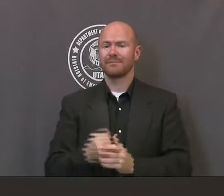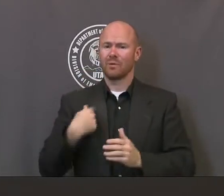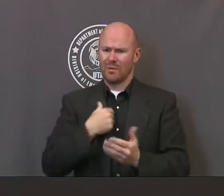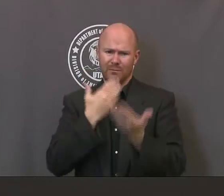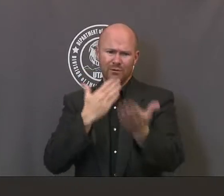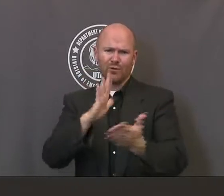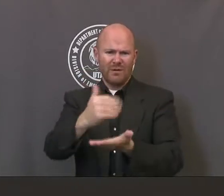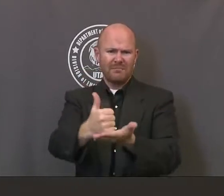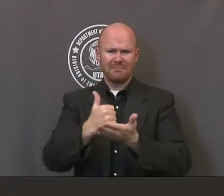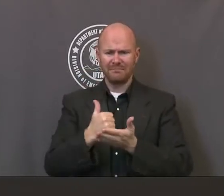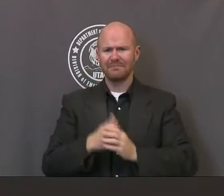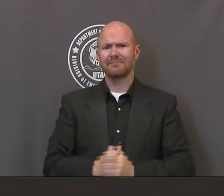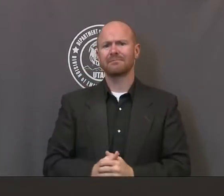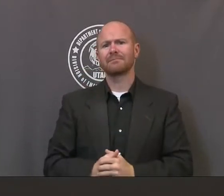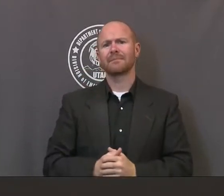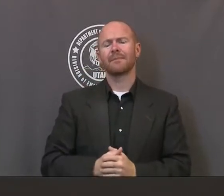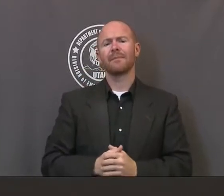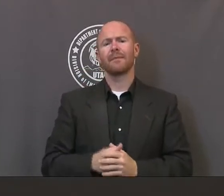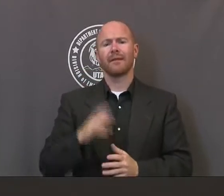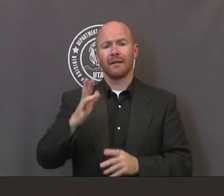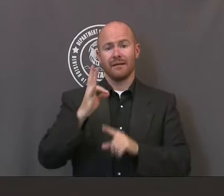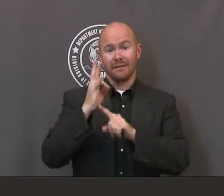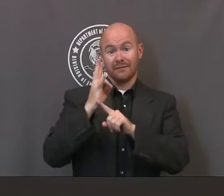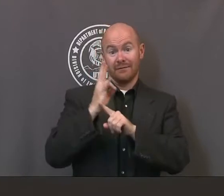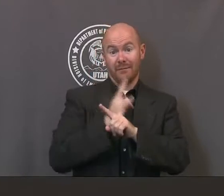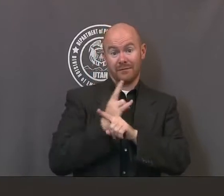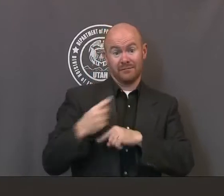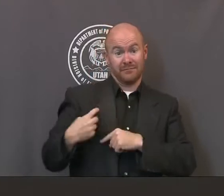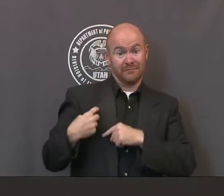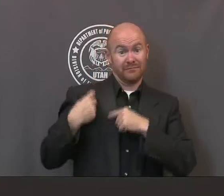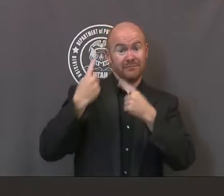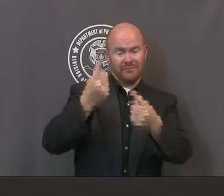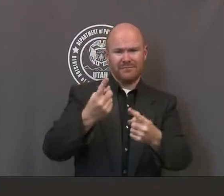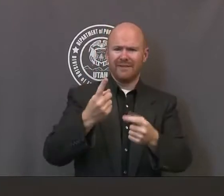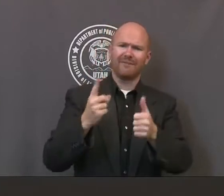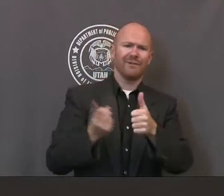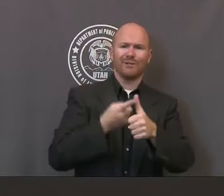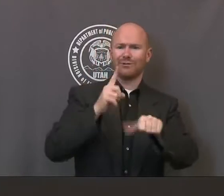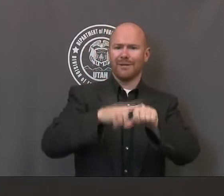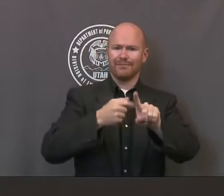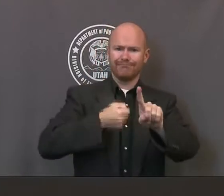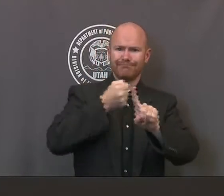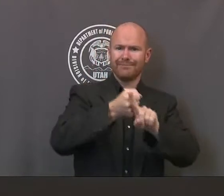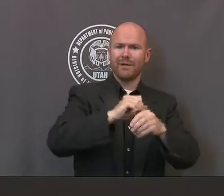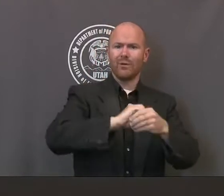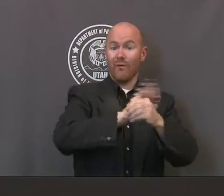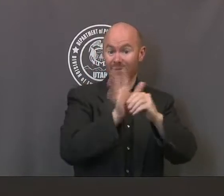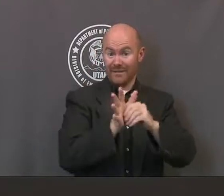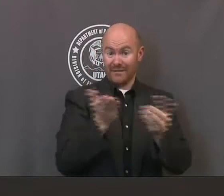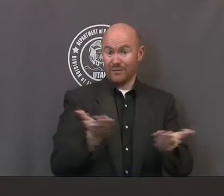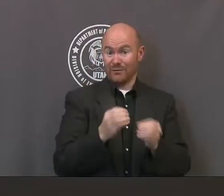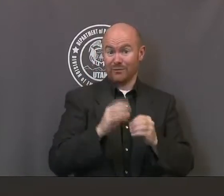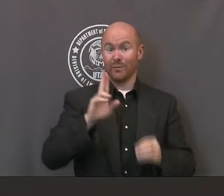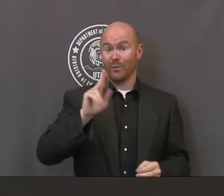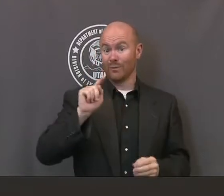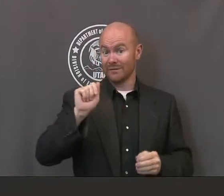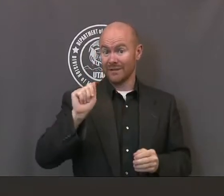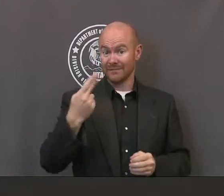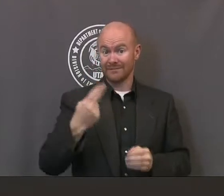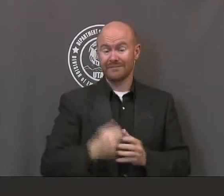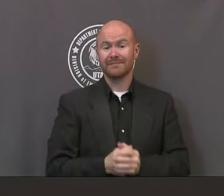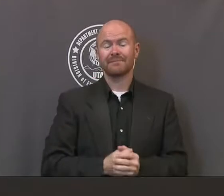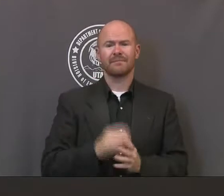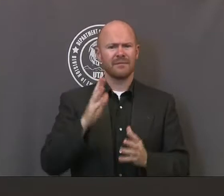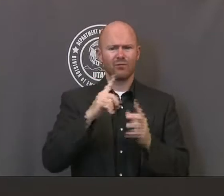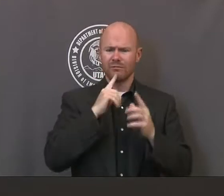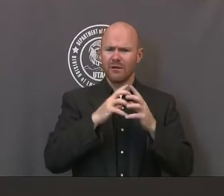for that. 7 months have passed since we had our first recorded case of the coronavirus in the state of Utah. So much